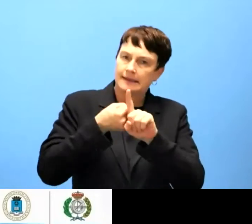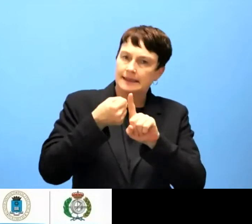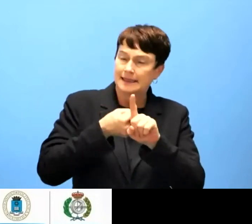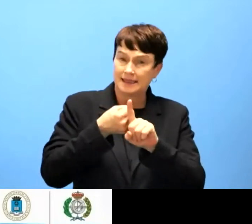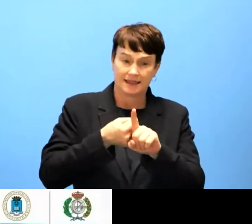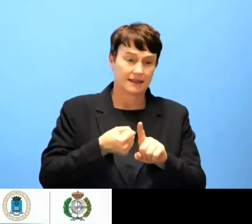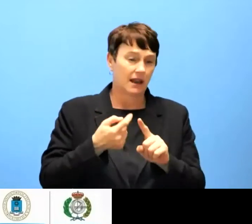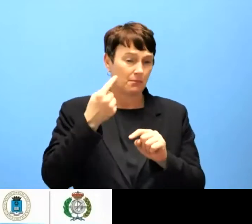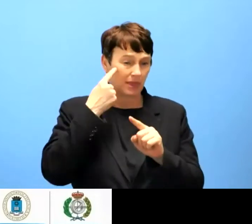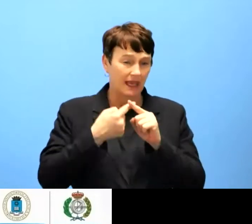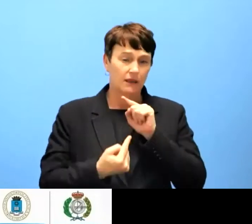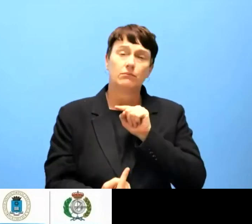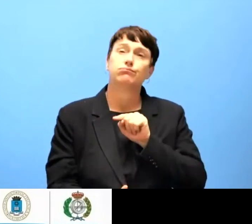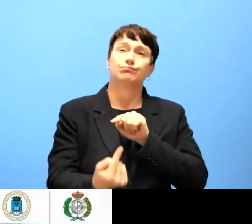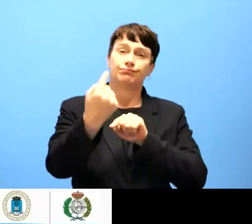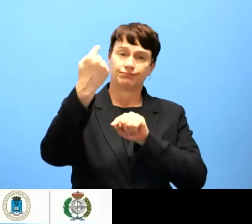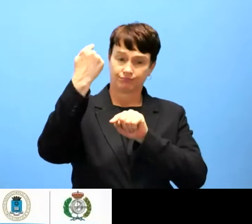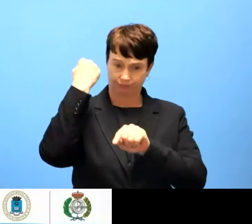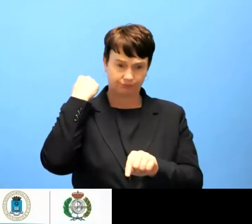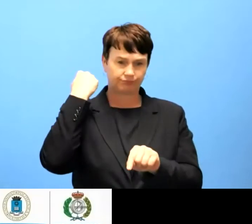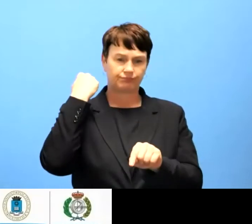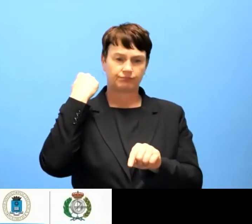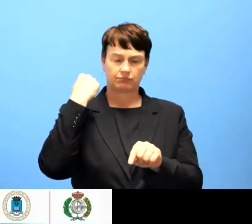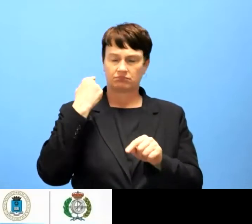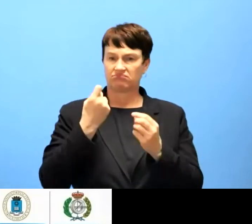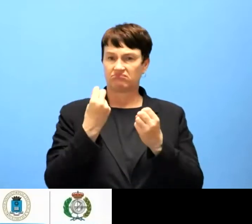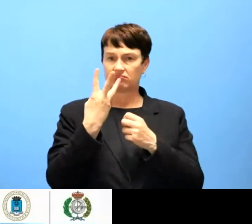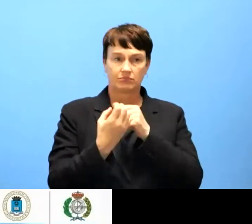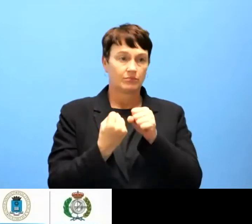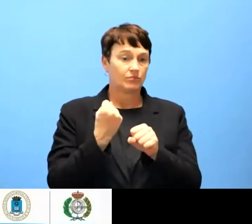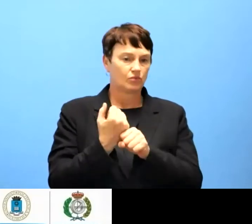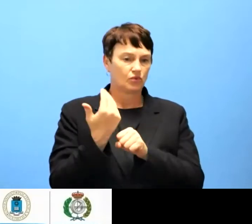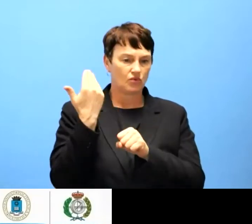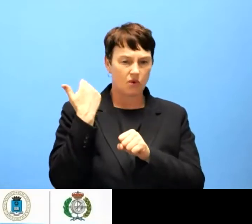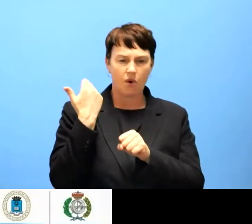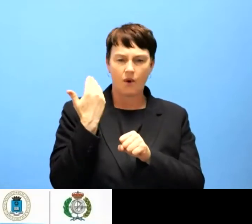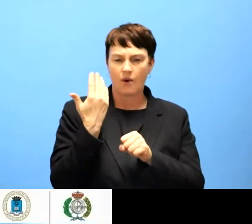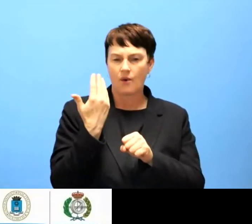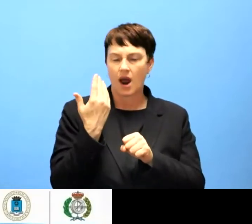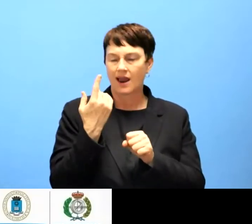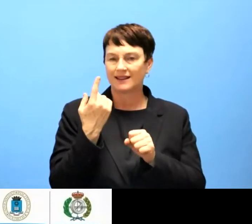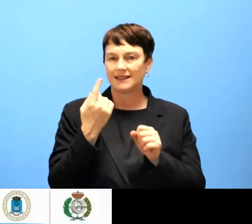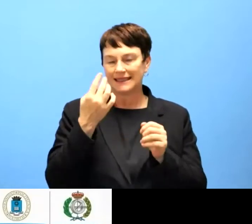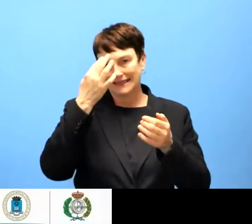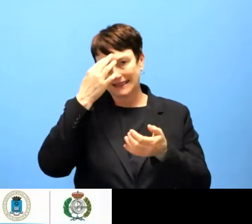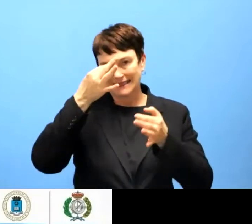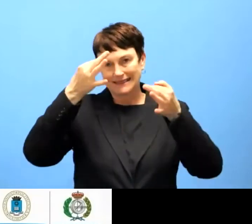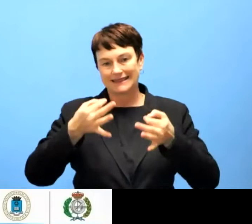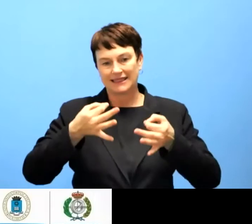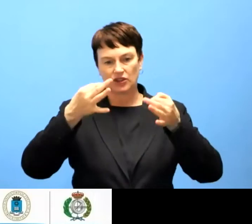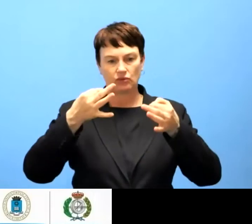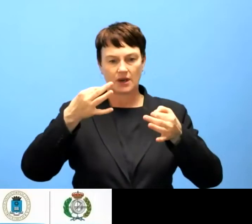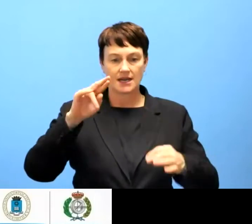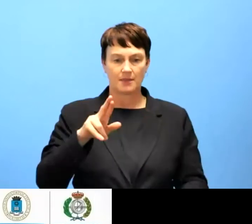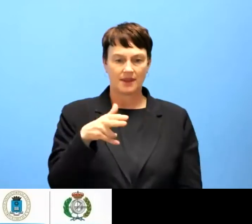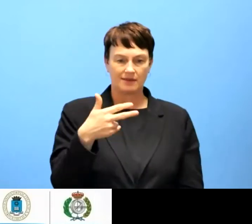tree that related to what Aurélien said, that you need a way to first know which parts of the EN apply to a given